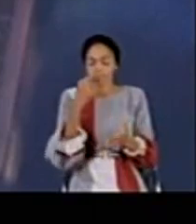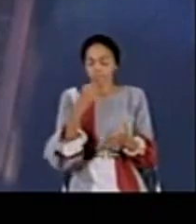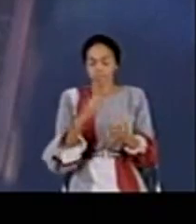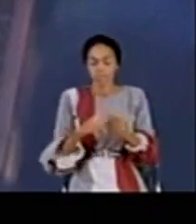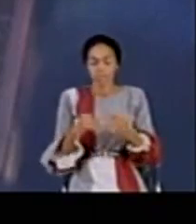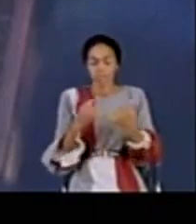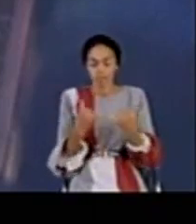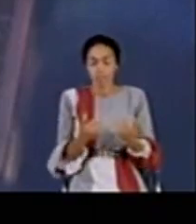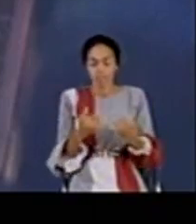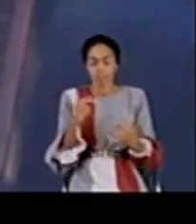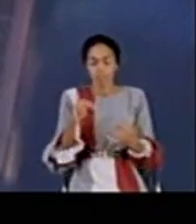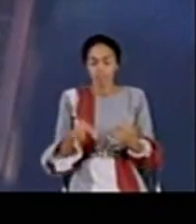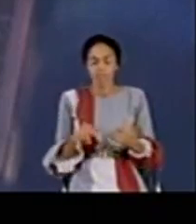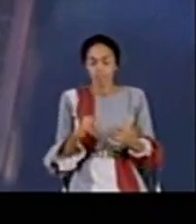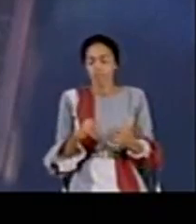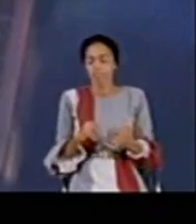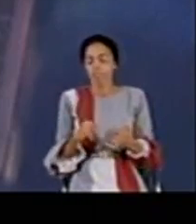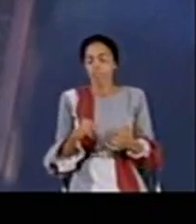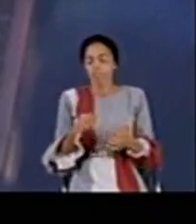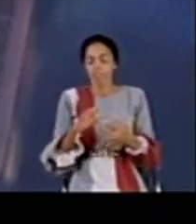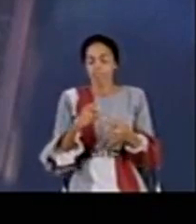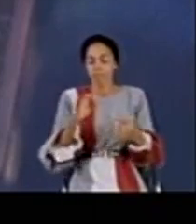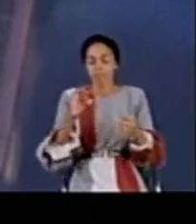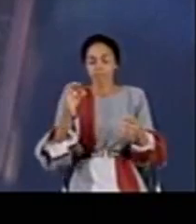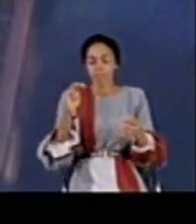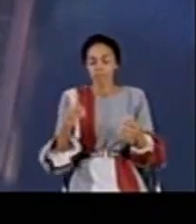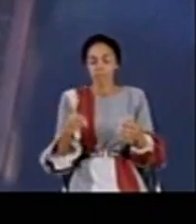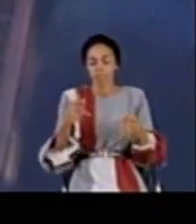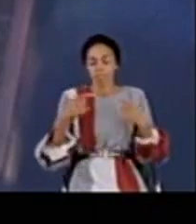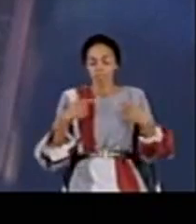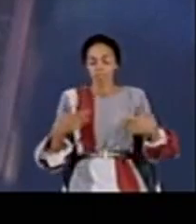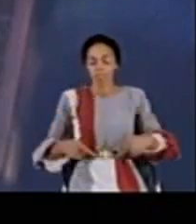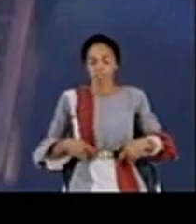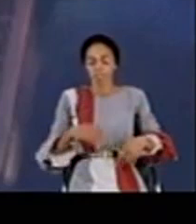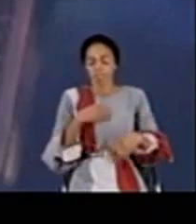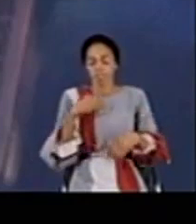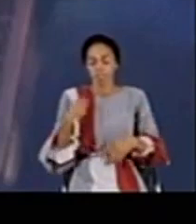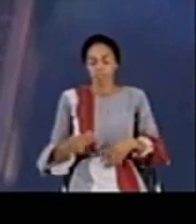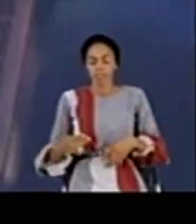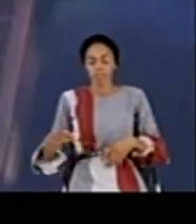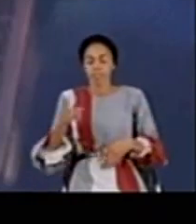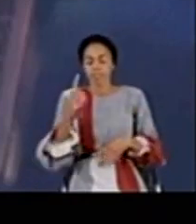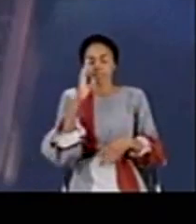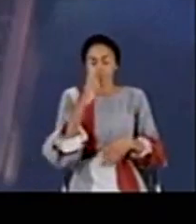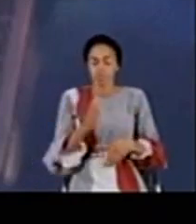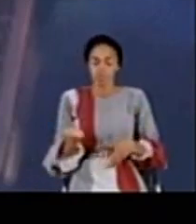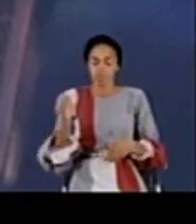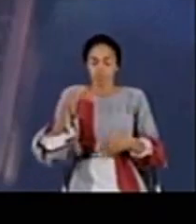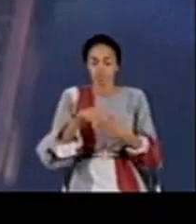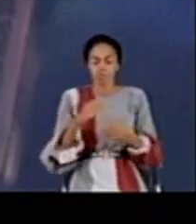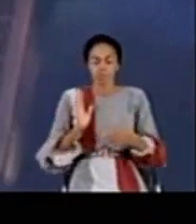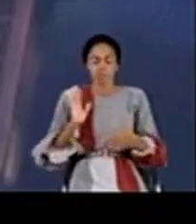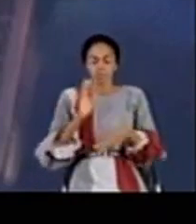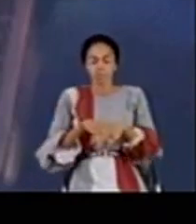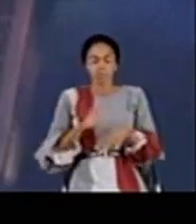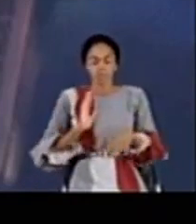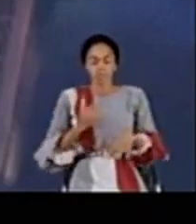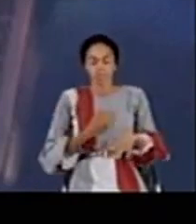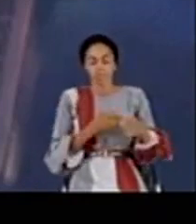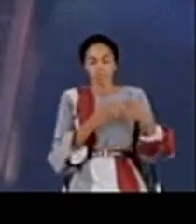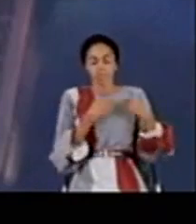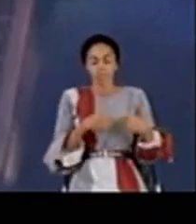problems, spiritually and physically and materially, you will impress upon our hearts. Be with